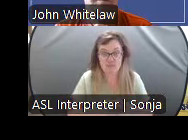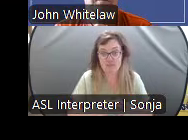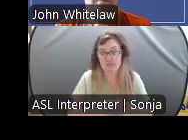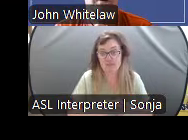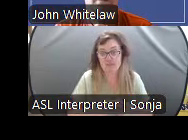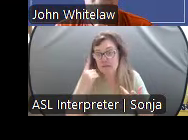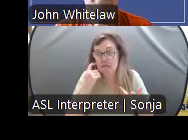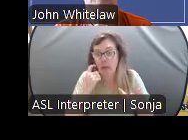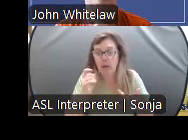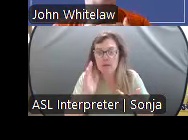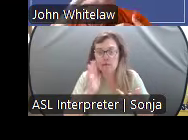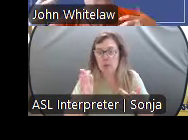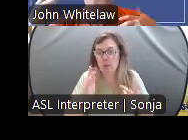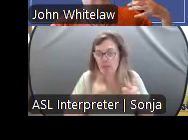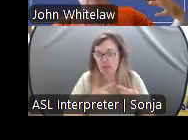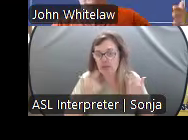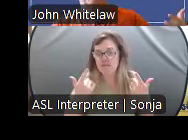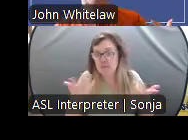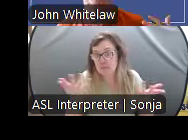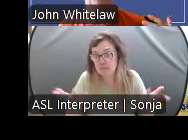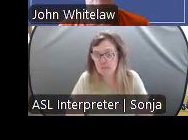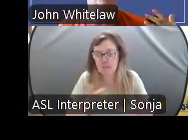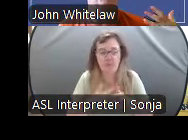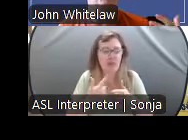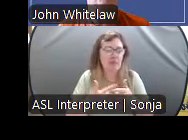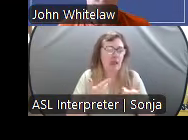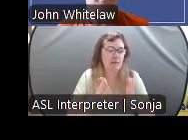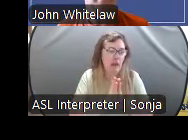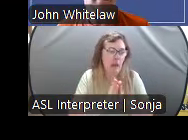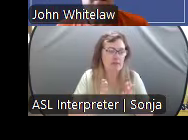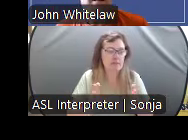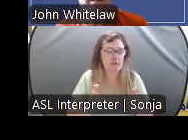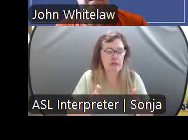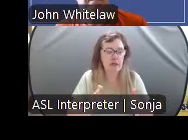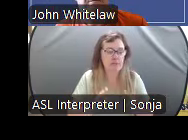live? And then you need to ask some questions. Do you think you can